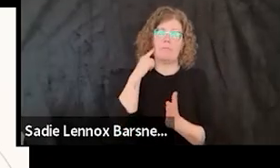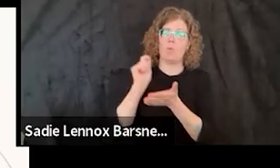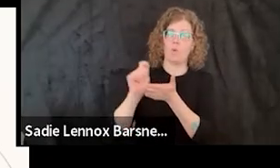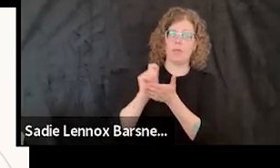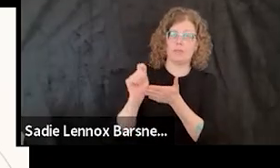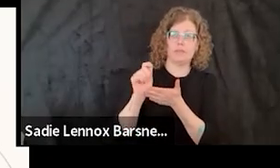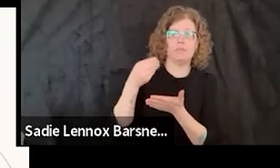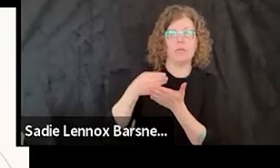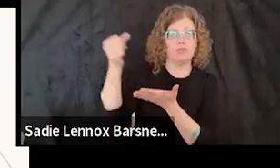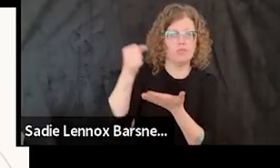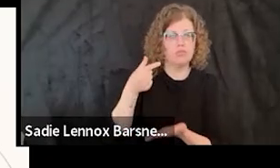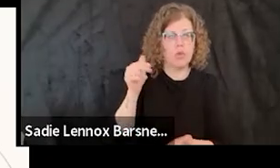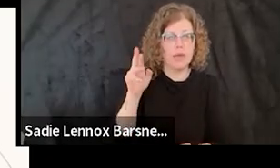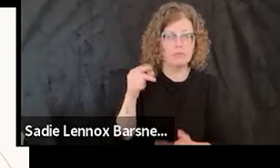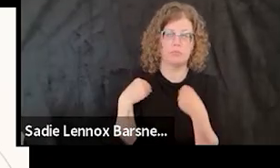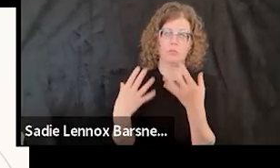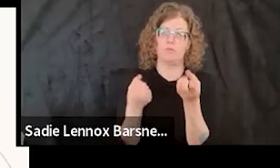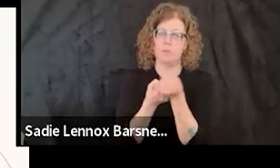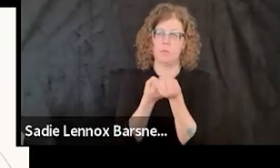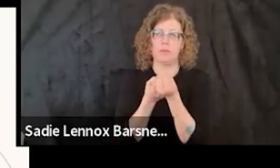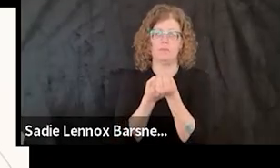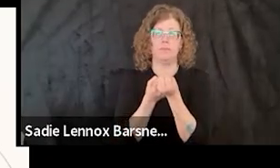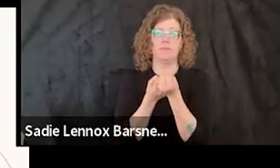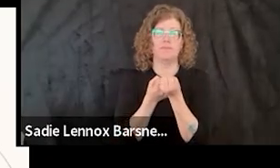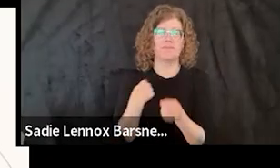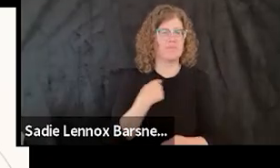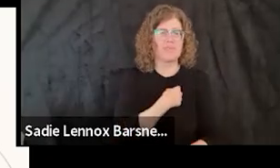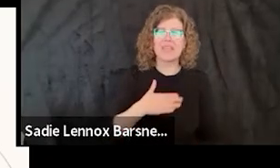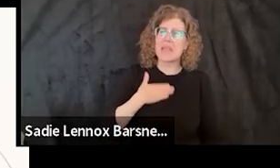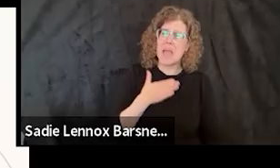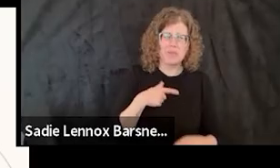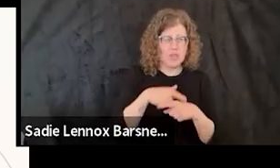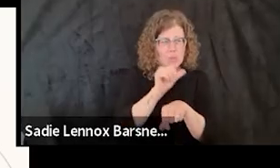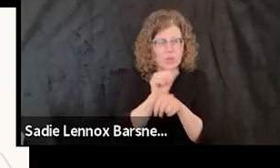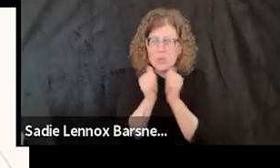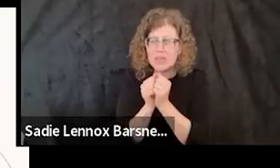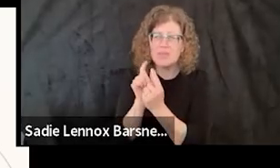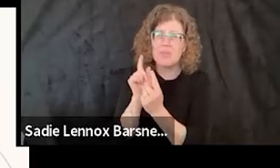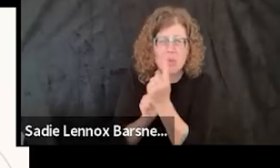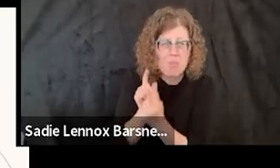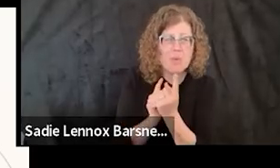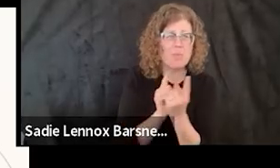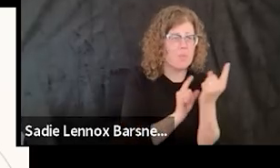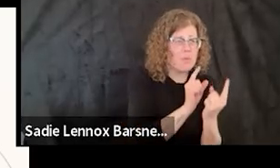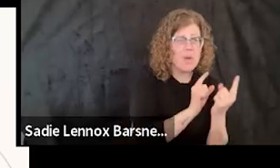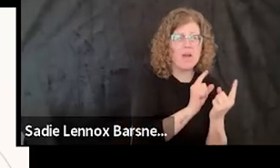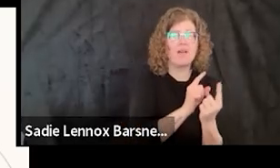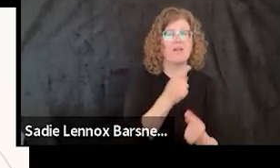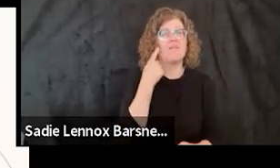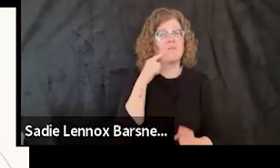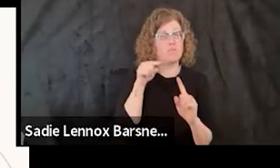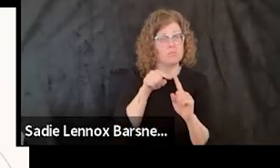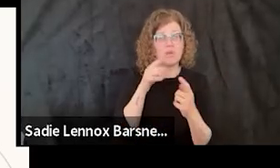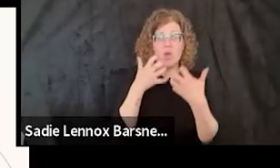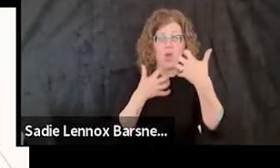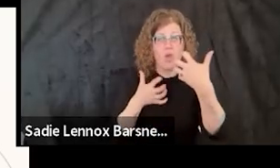We will work one-on-one with applicants and develop accommodations through conversation and check-ins. Our team can